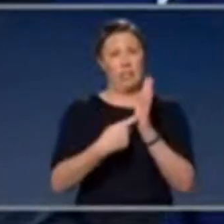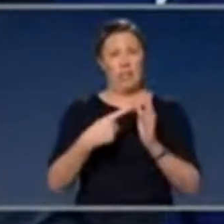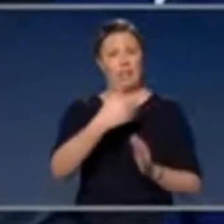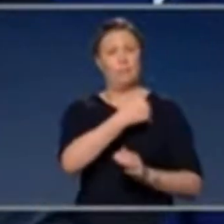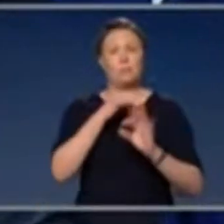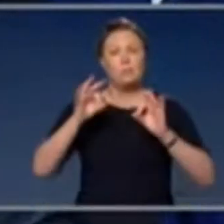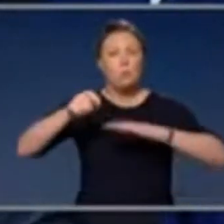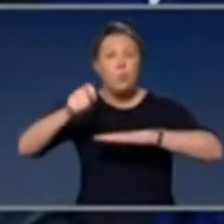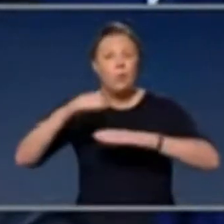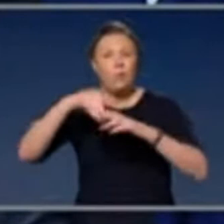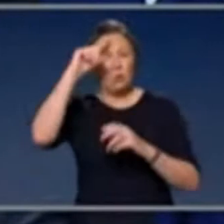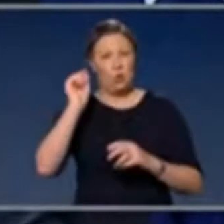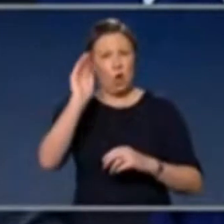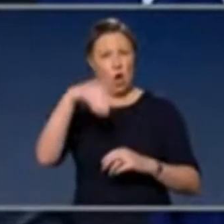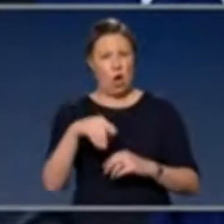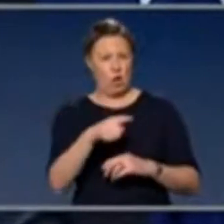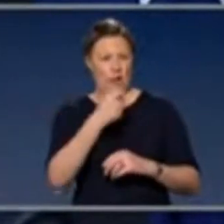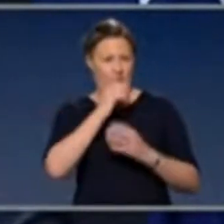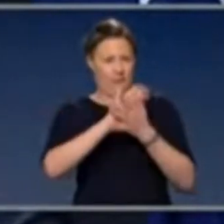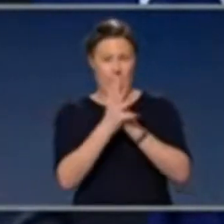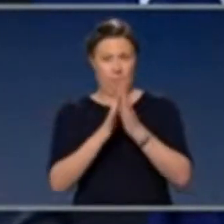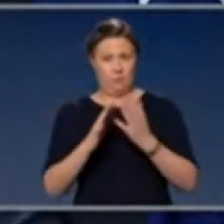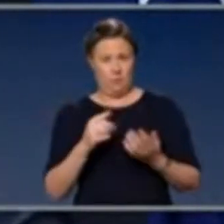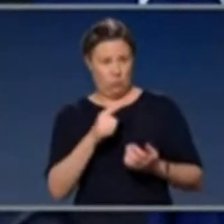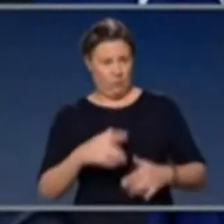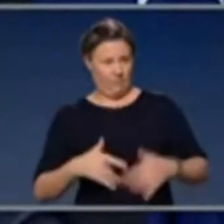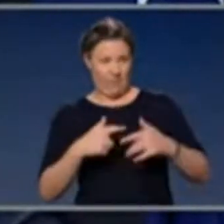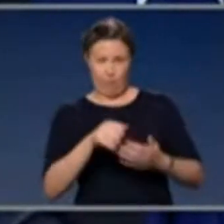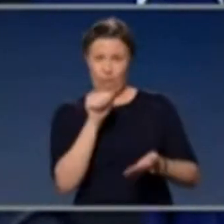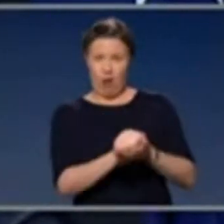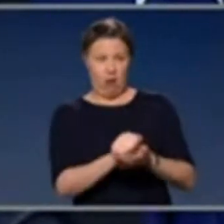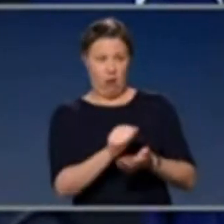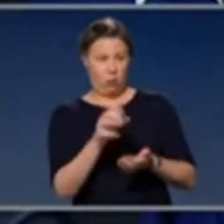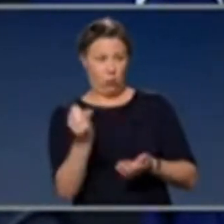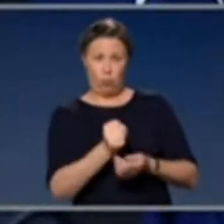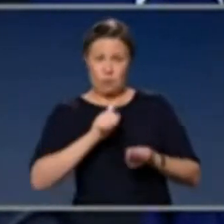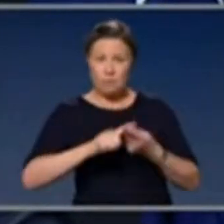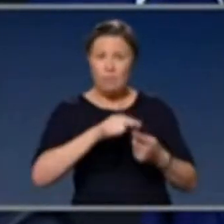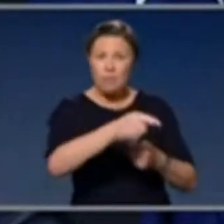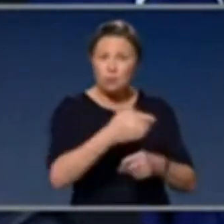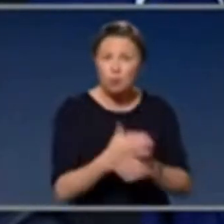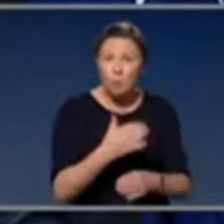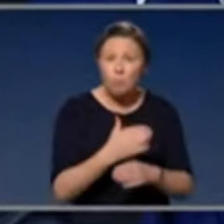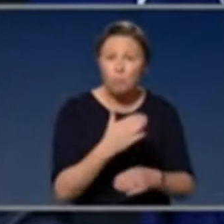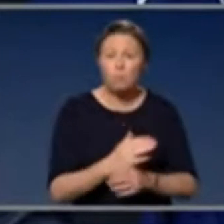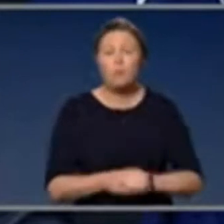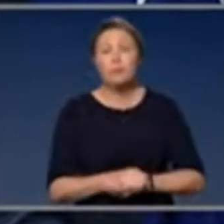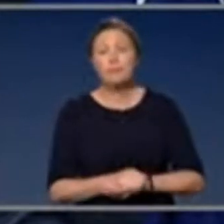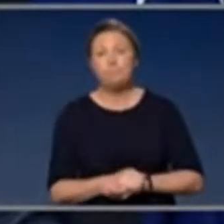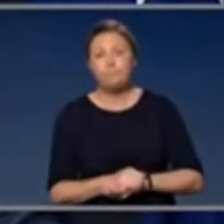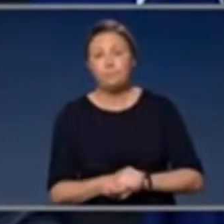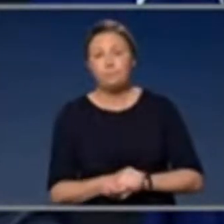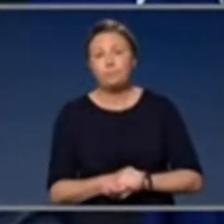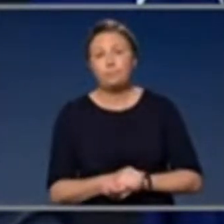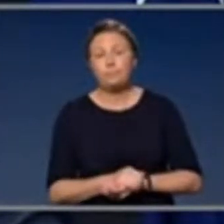have confidence. And over the last 4 months, and particularly in Victoria in response to one of the worst outbreaks